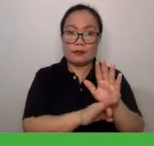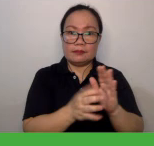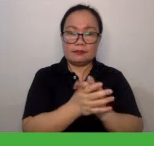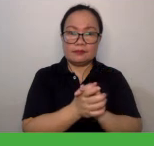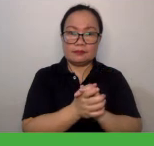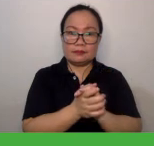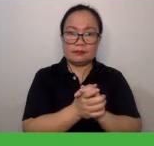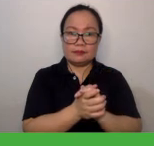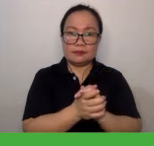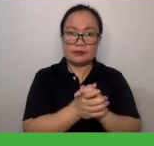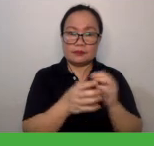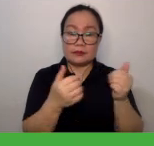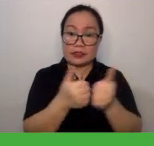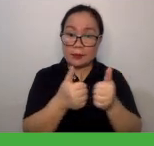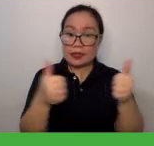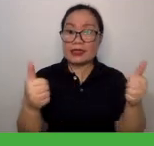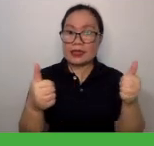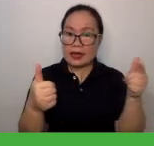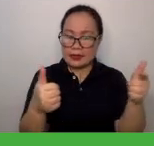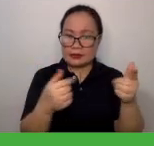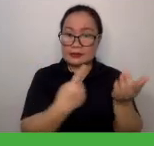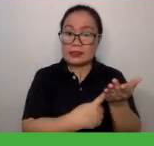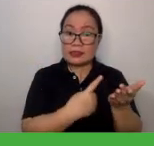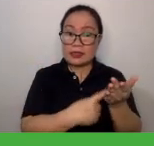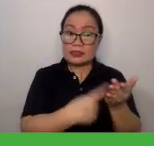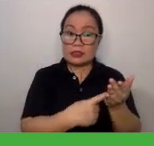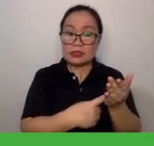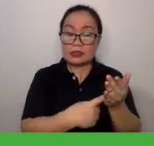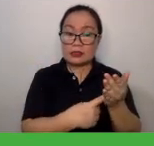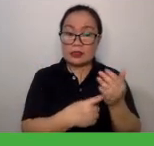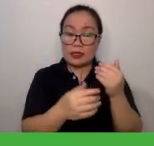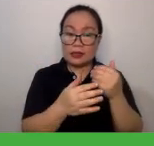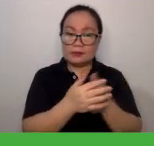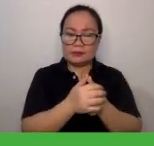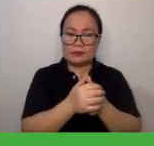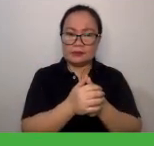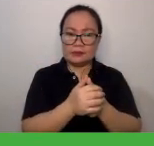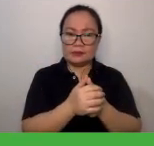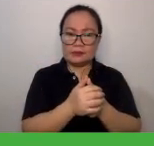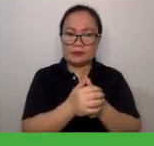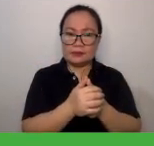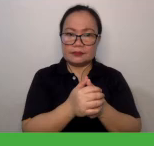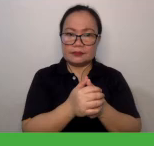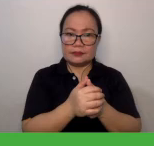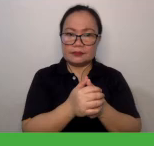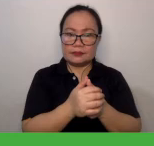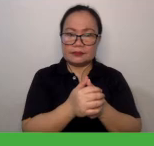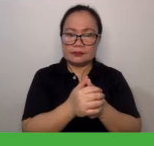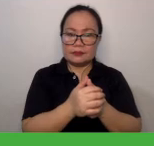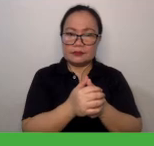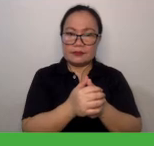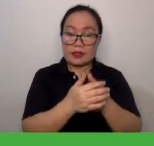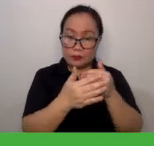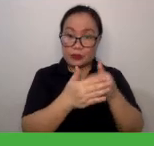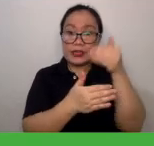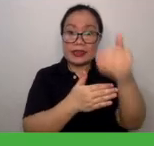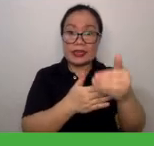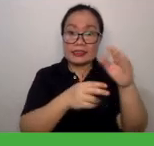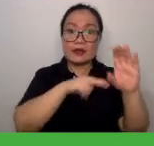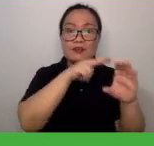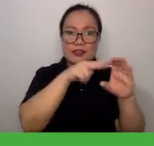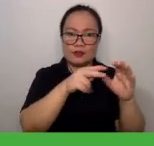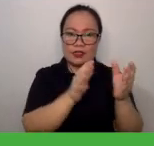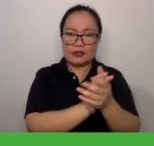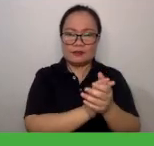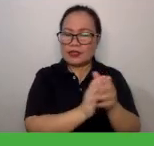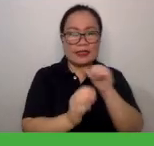pero ito ay separate and discussion natin dito. So, yung susunod nating video tutorial, magpo-focus lang po tayo dito. So, skip